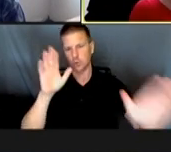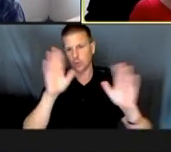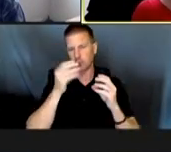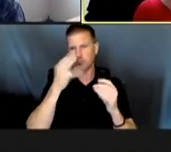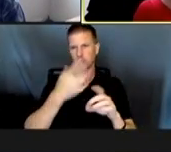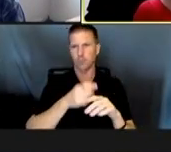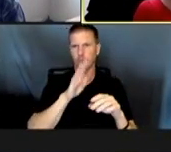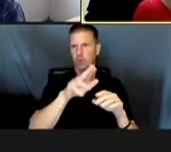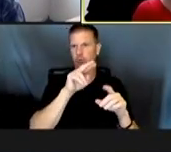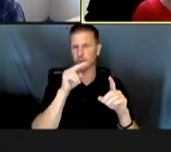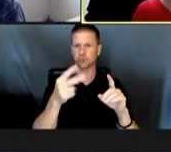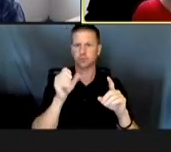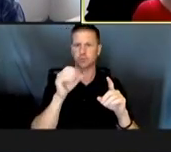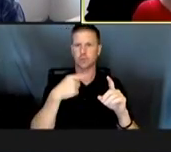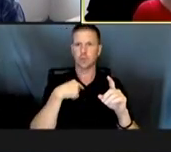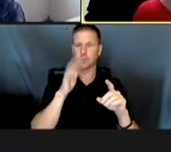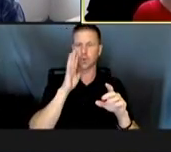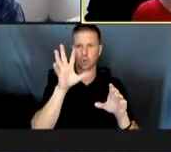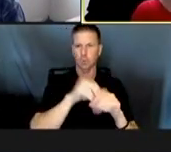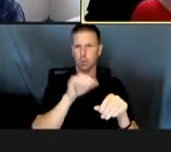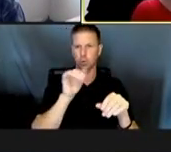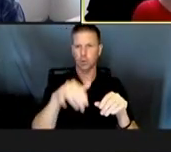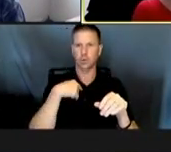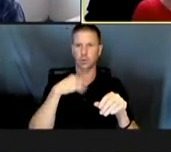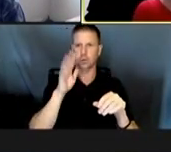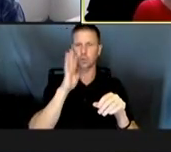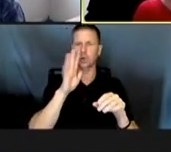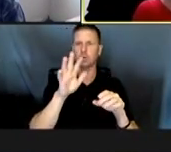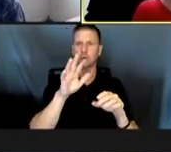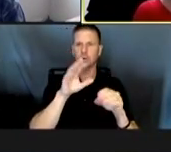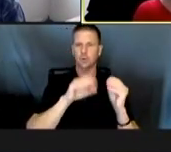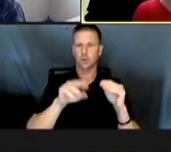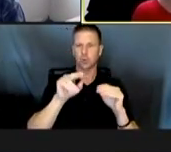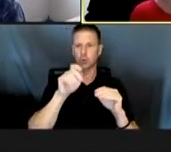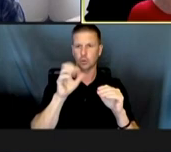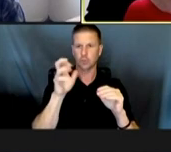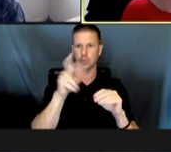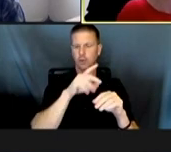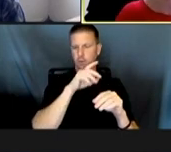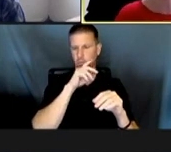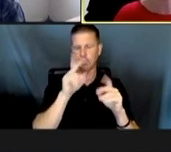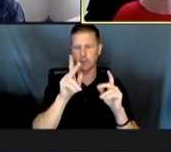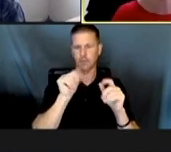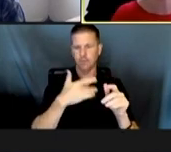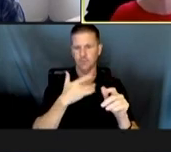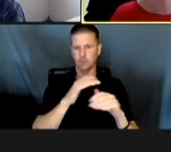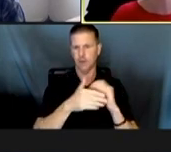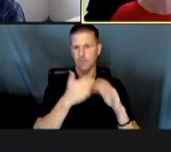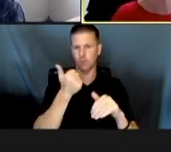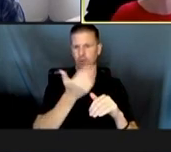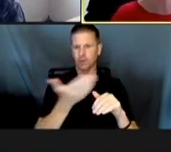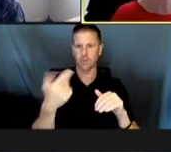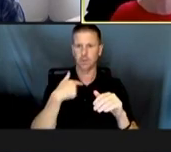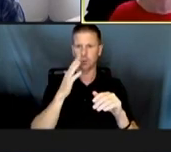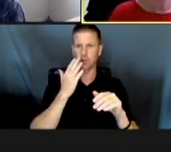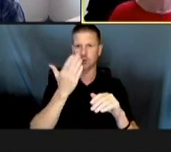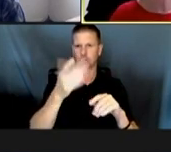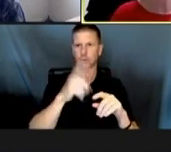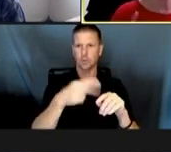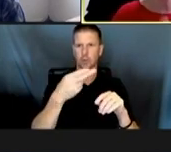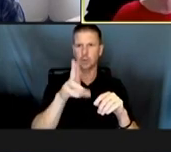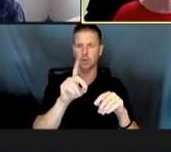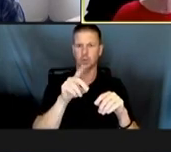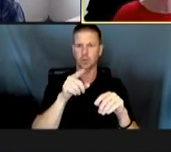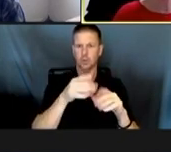their perspective. So we'll be incorporating that. We'll be circulating notes back out so folks can feel comfortable with anything we're going to submit to HUD.